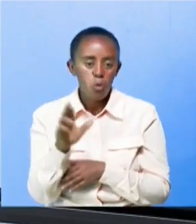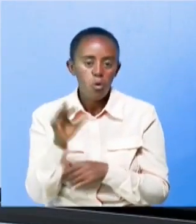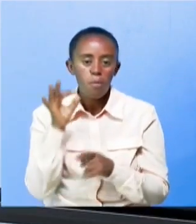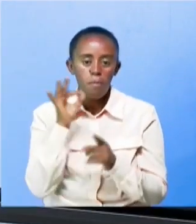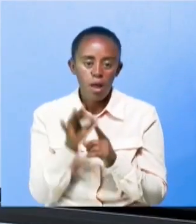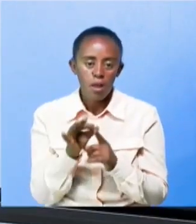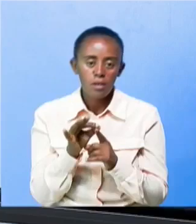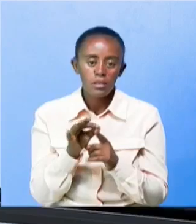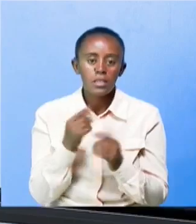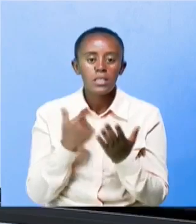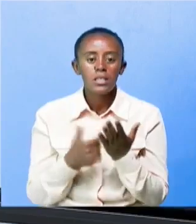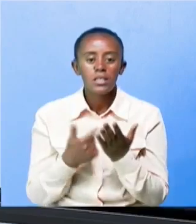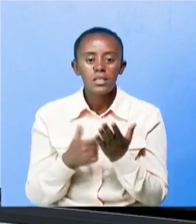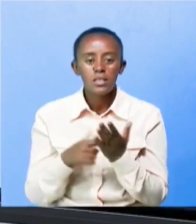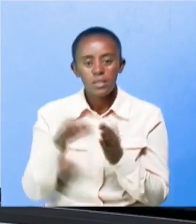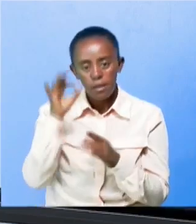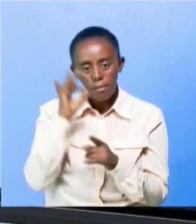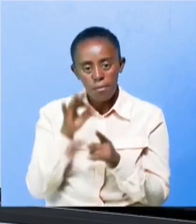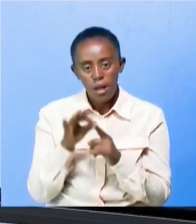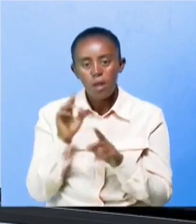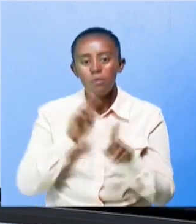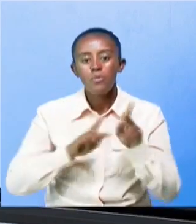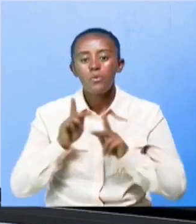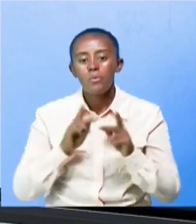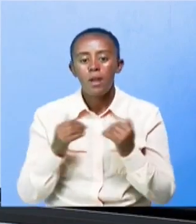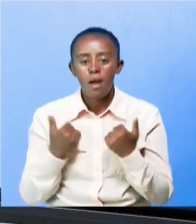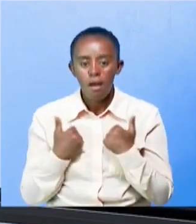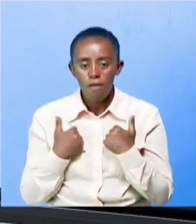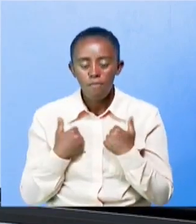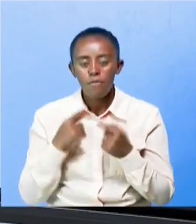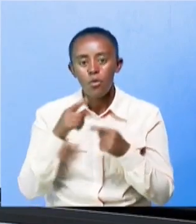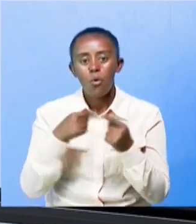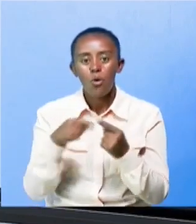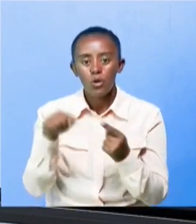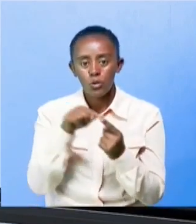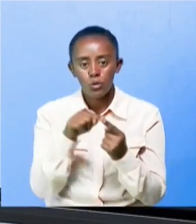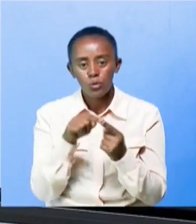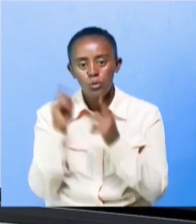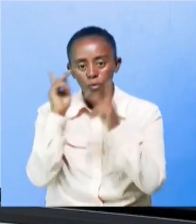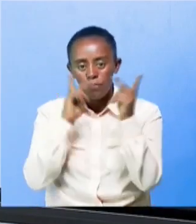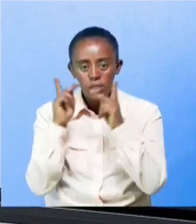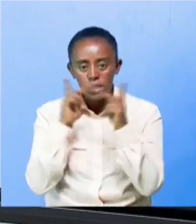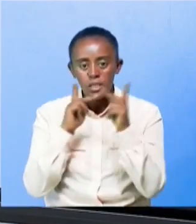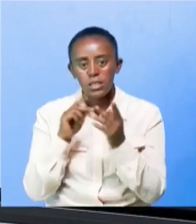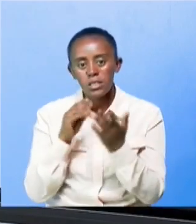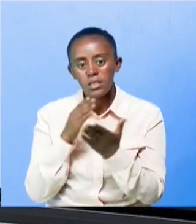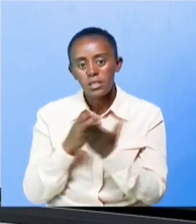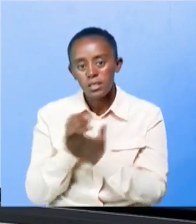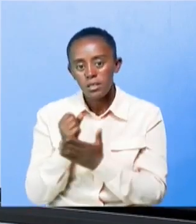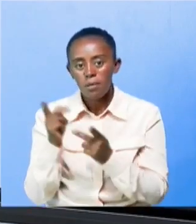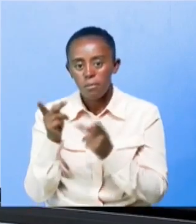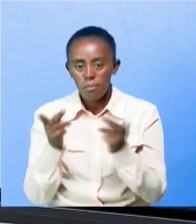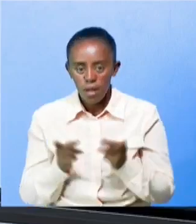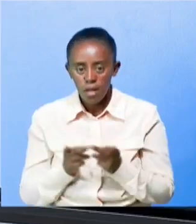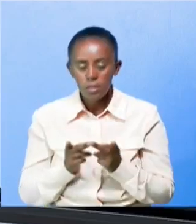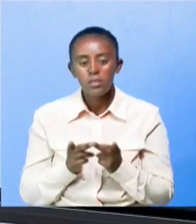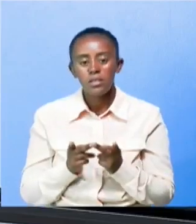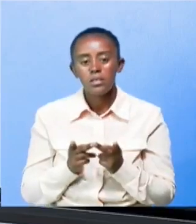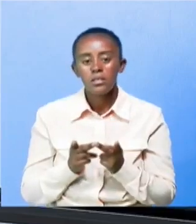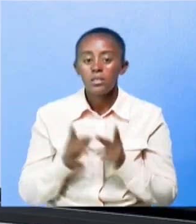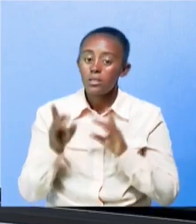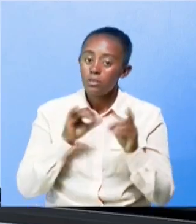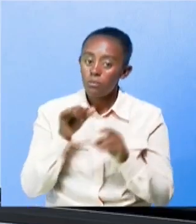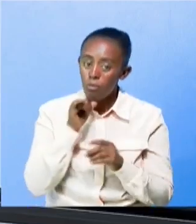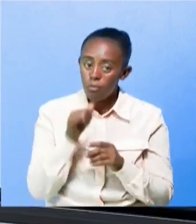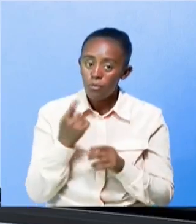plans. This is a plan people have, going to visit someplace. So we are using, don't